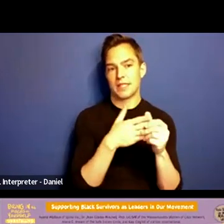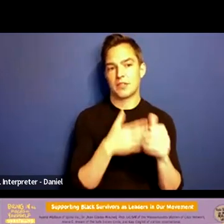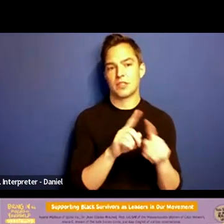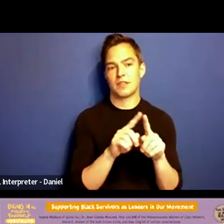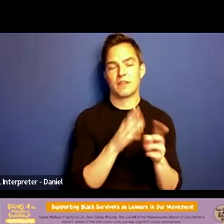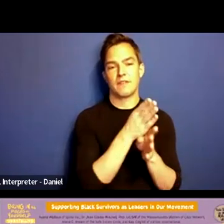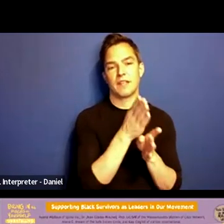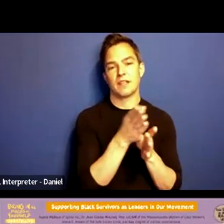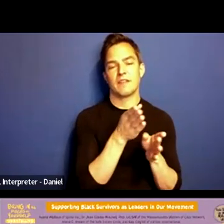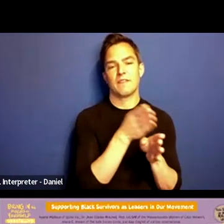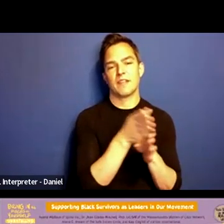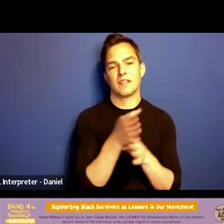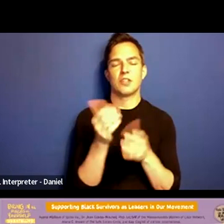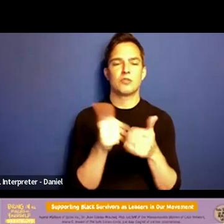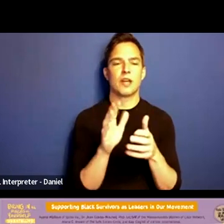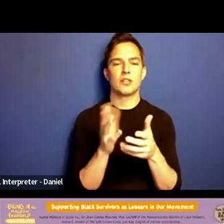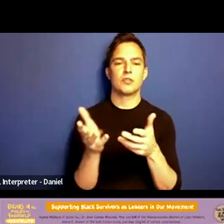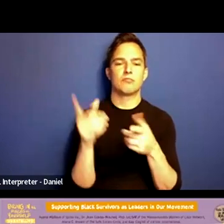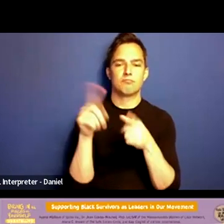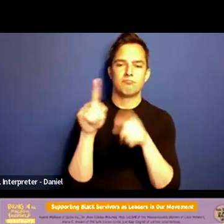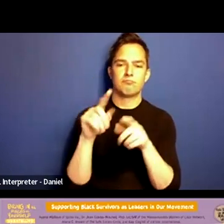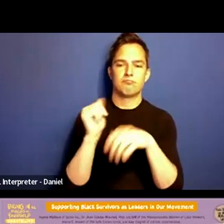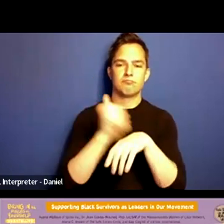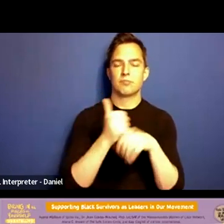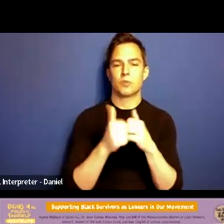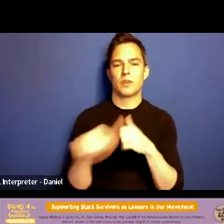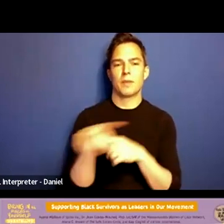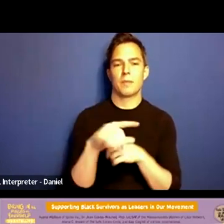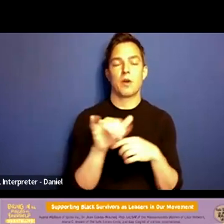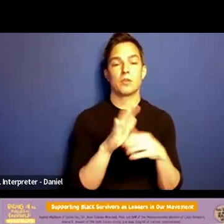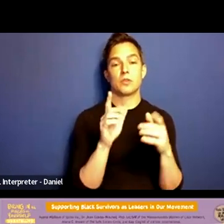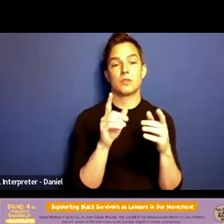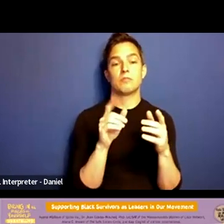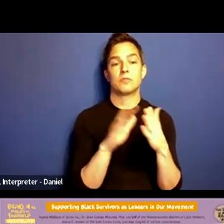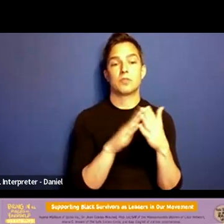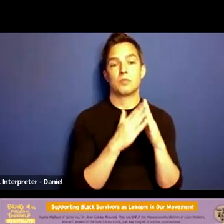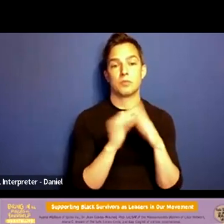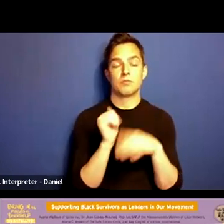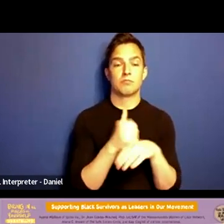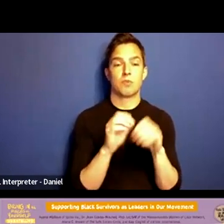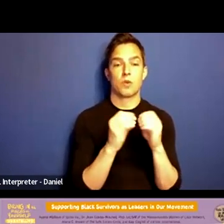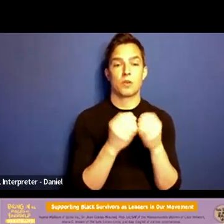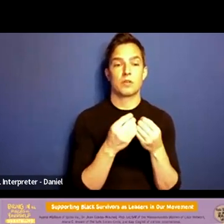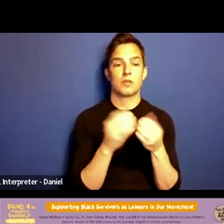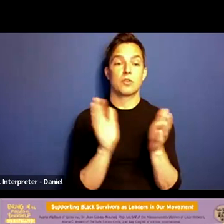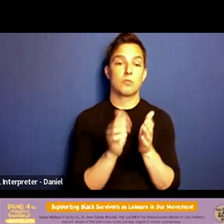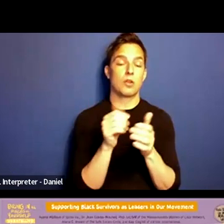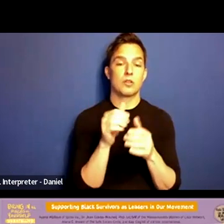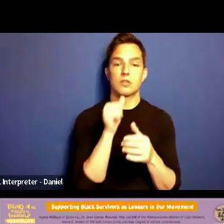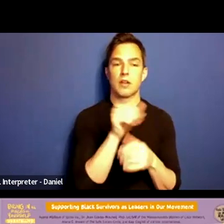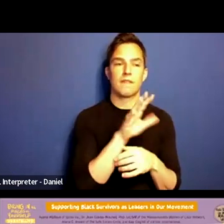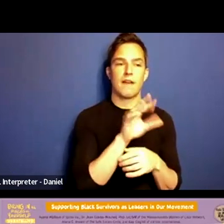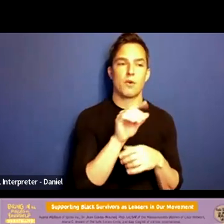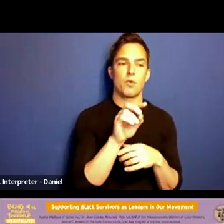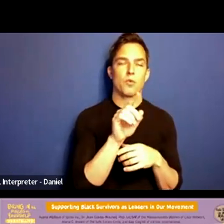develop relationships, try to get MOUs with them. But I also met people, community-based organizations or smaller organizations that weren't necessarily 501c3s,